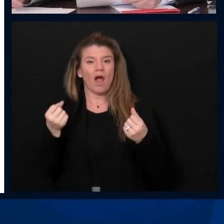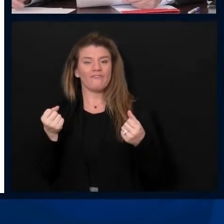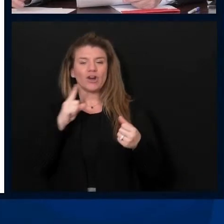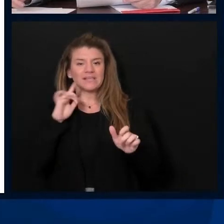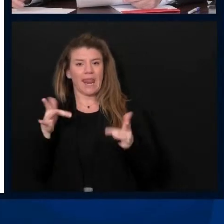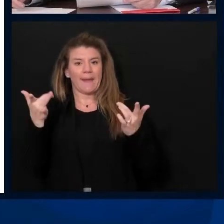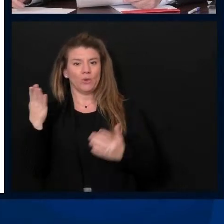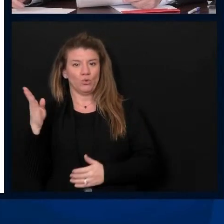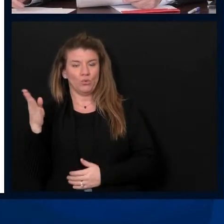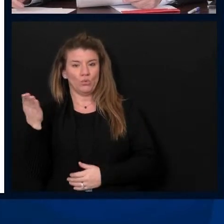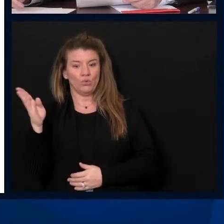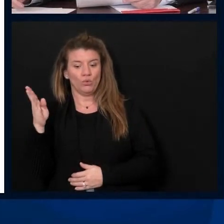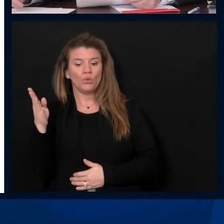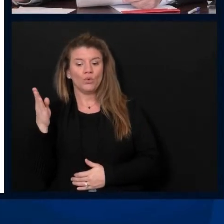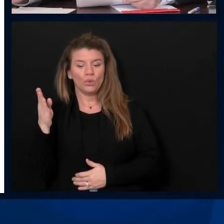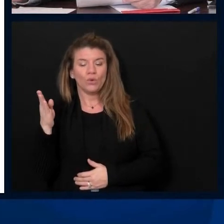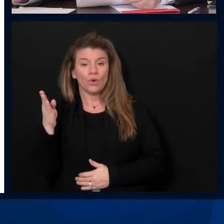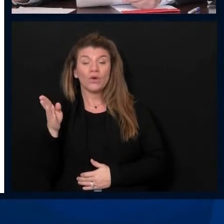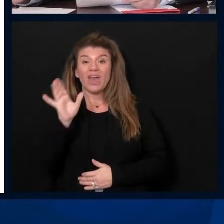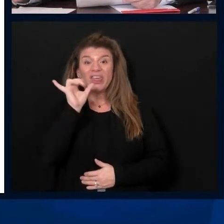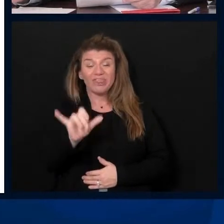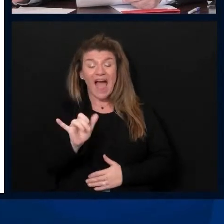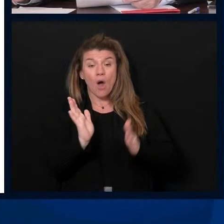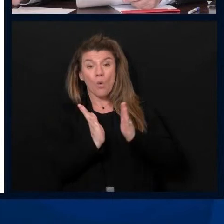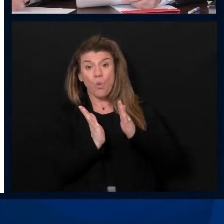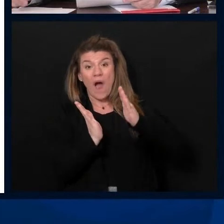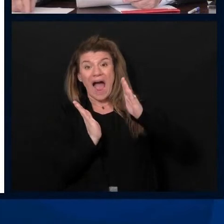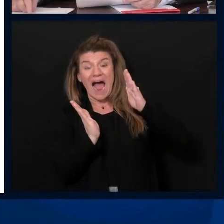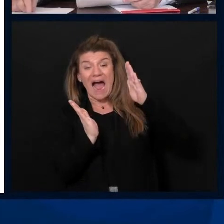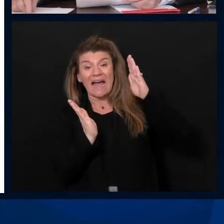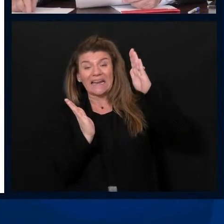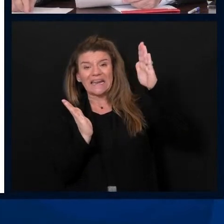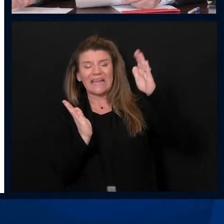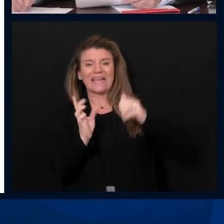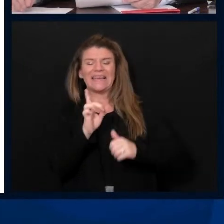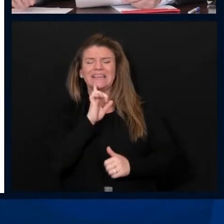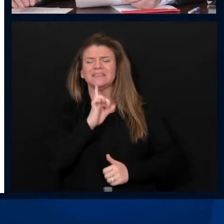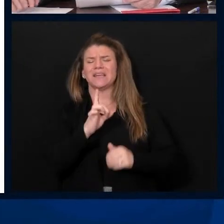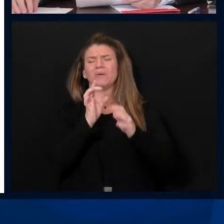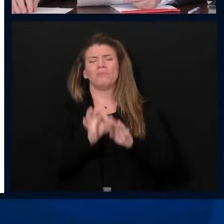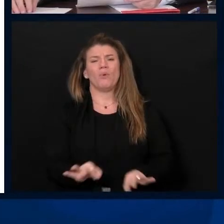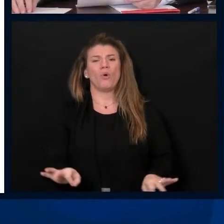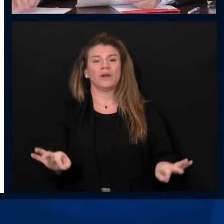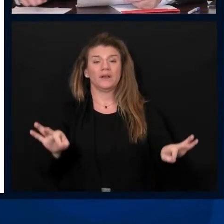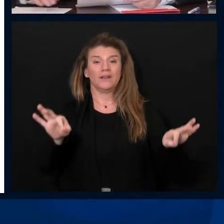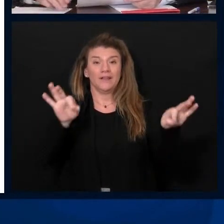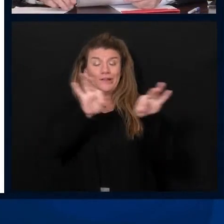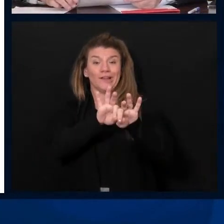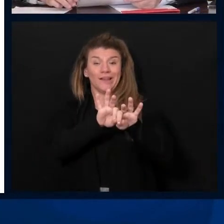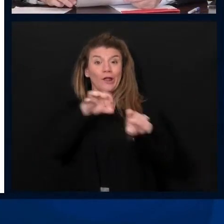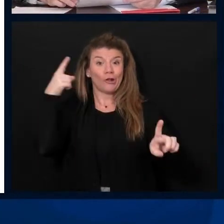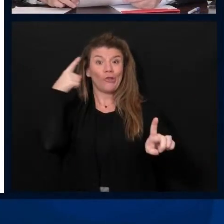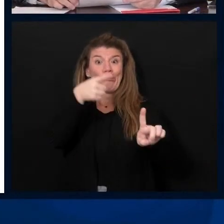is the light blue line. That widening is absolutely critical to what we're trying to do.